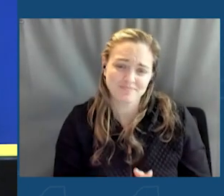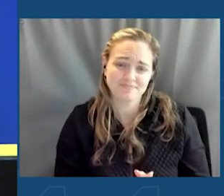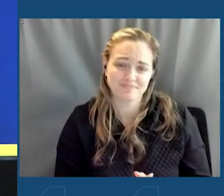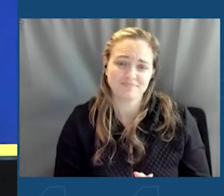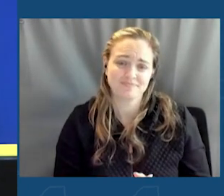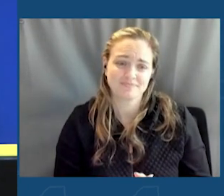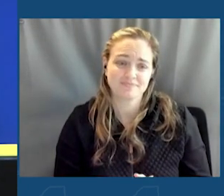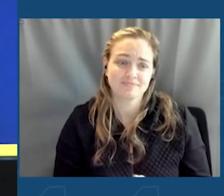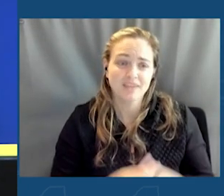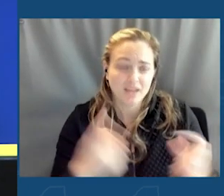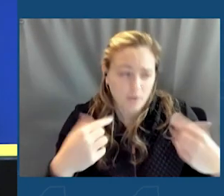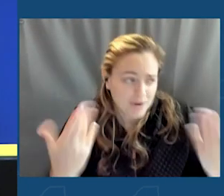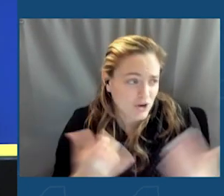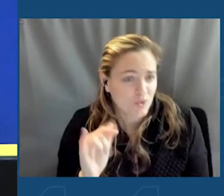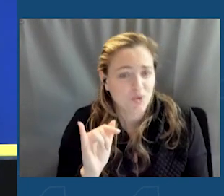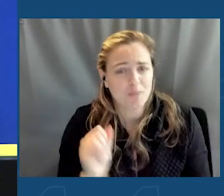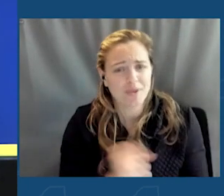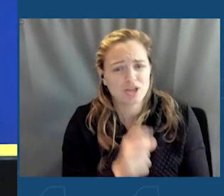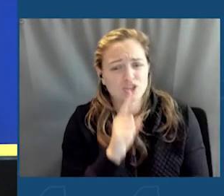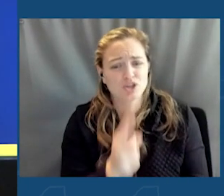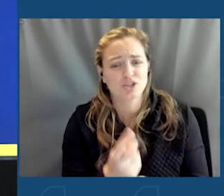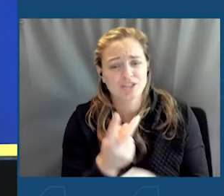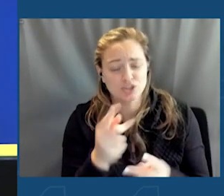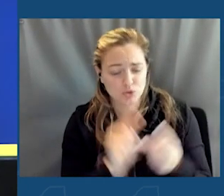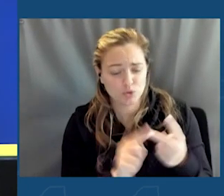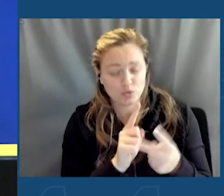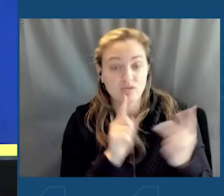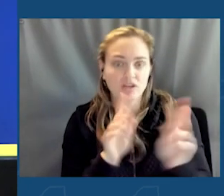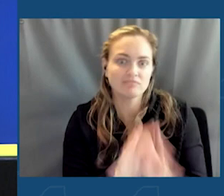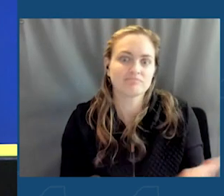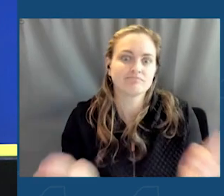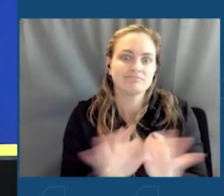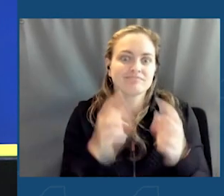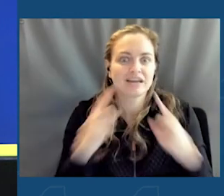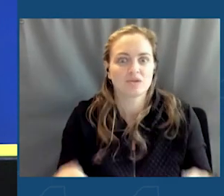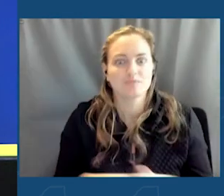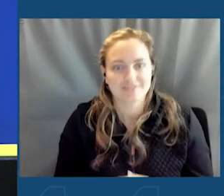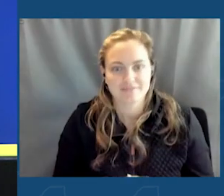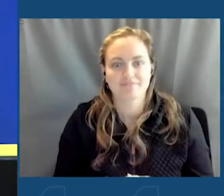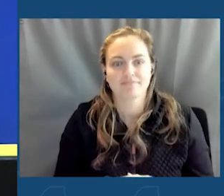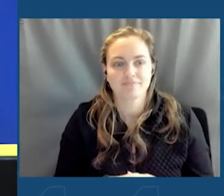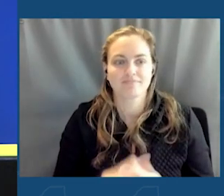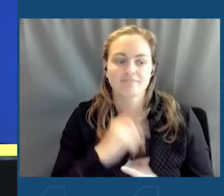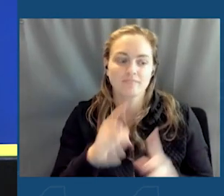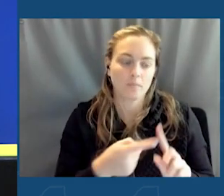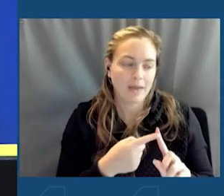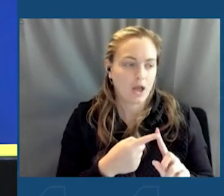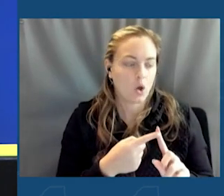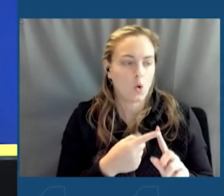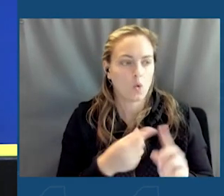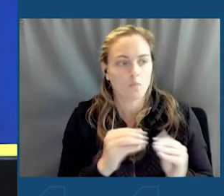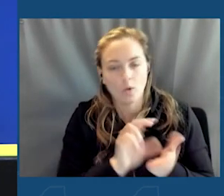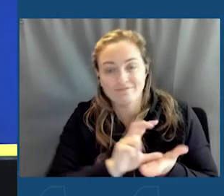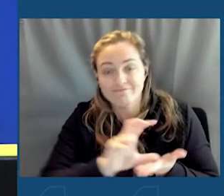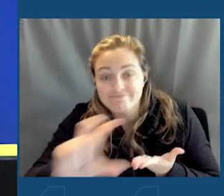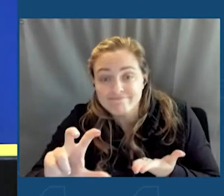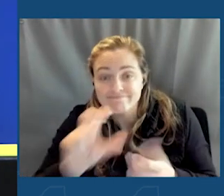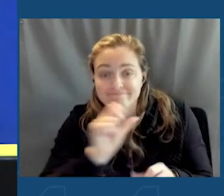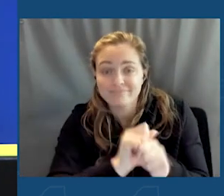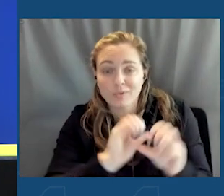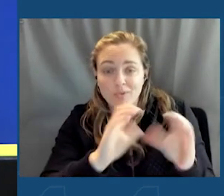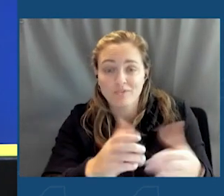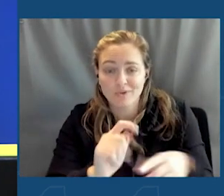coming to Long Island to make these two very significant announcements about further investments in workforce